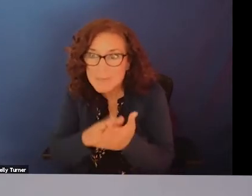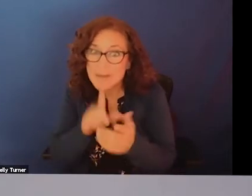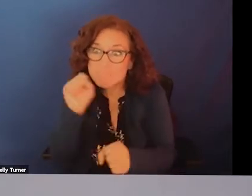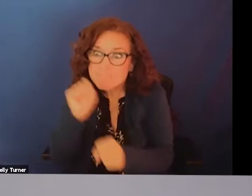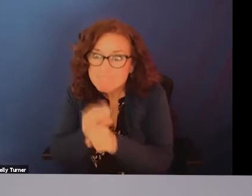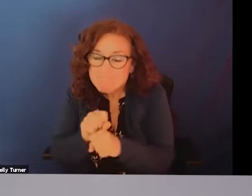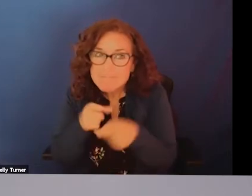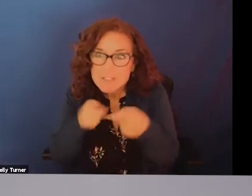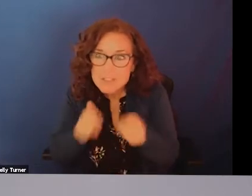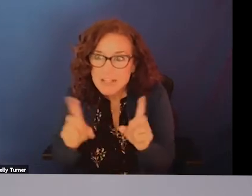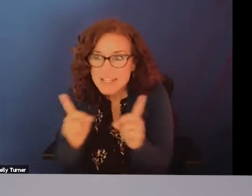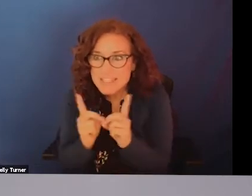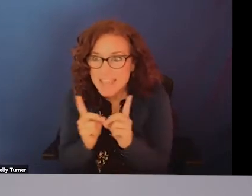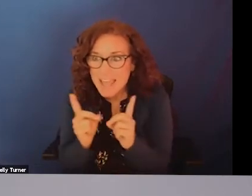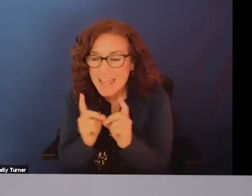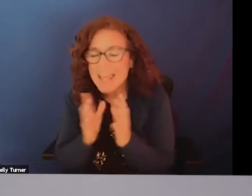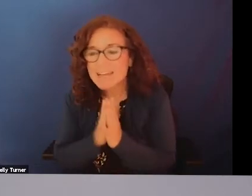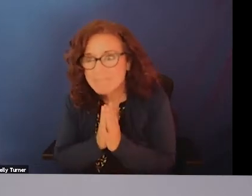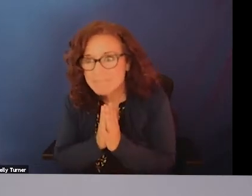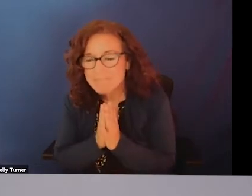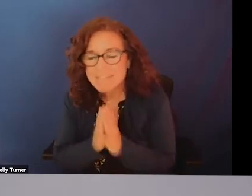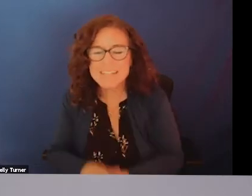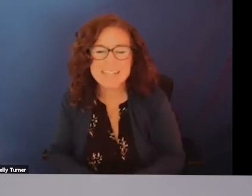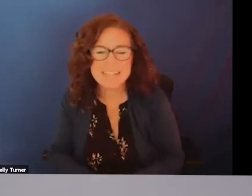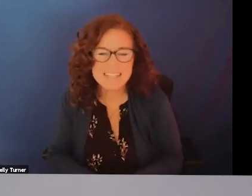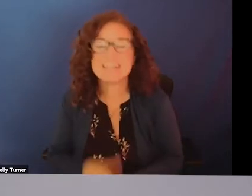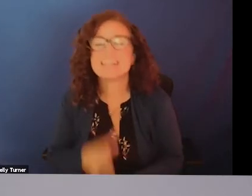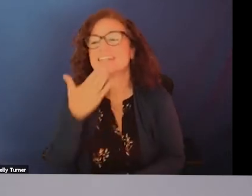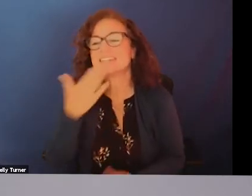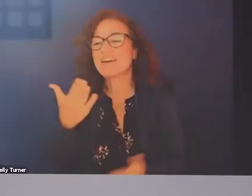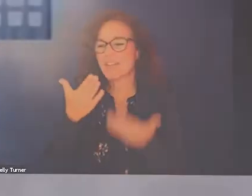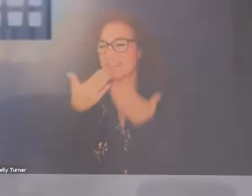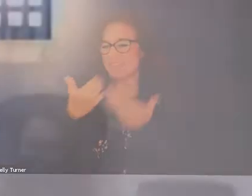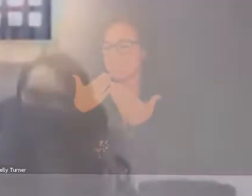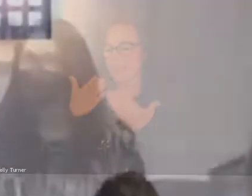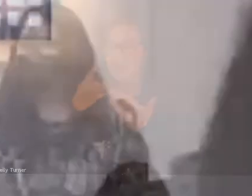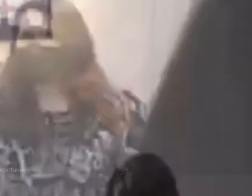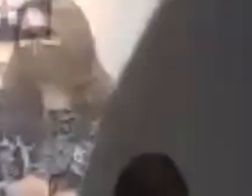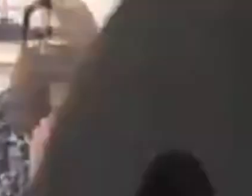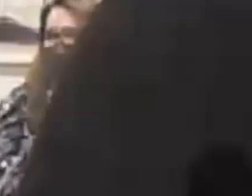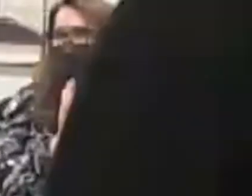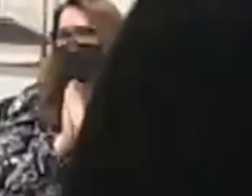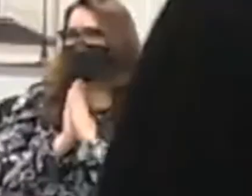everyone, in recognizing Dr. Hilda Maldonado tonight.